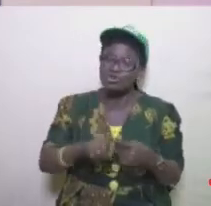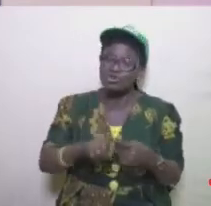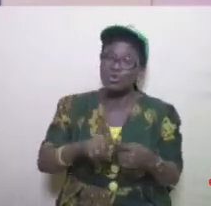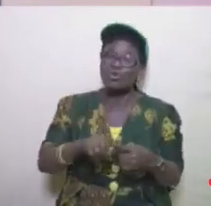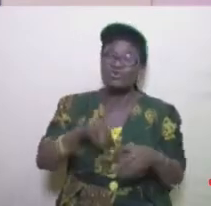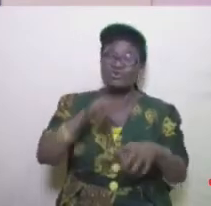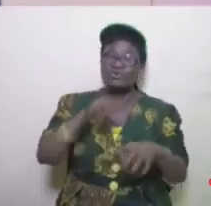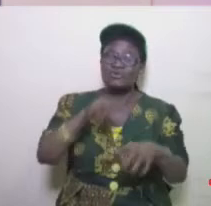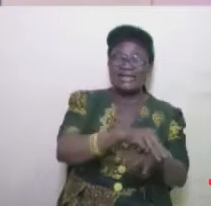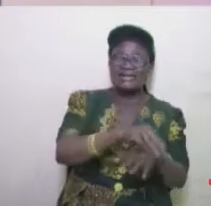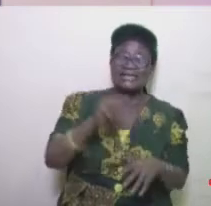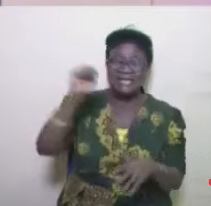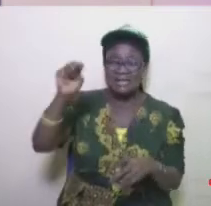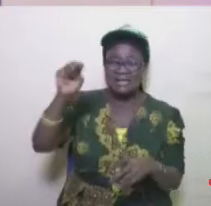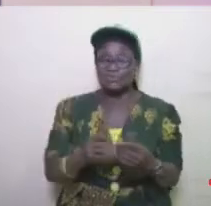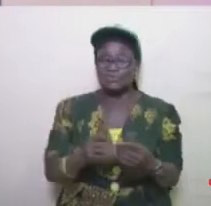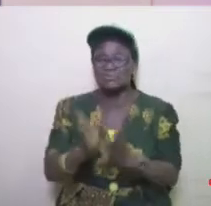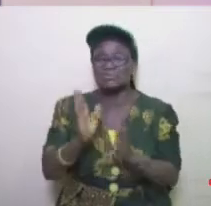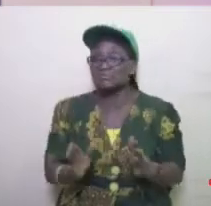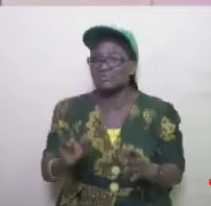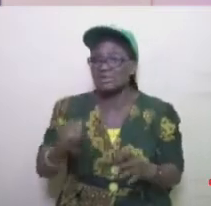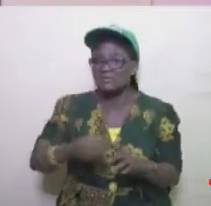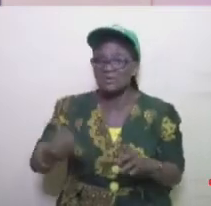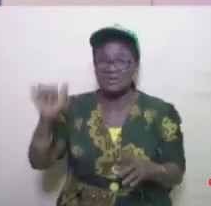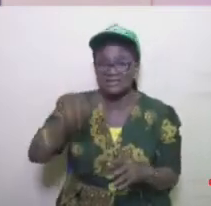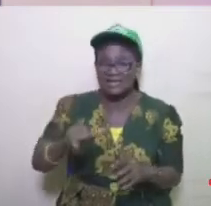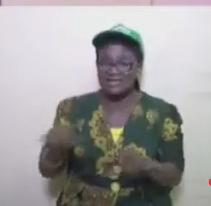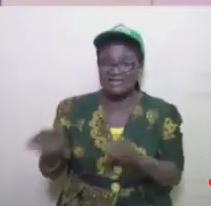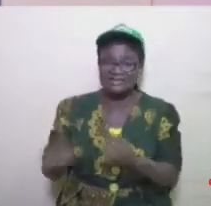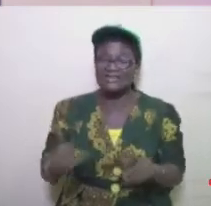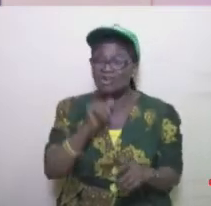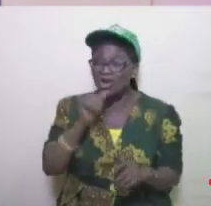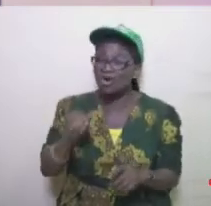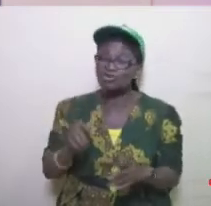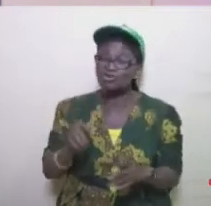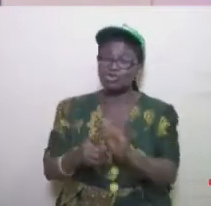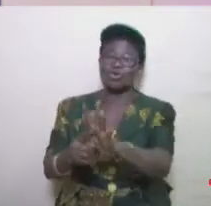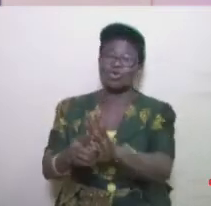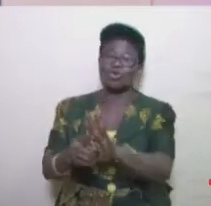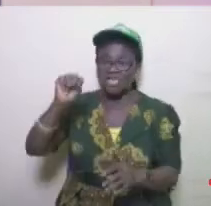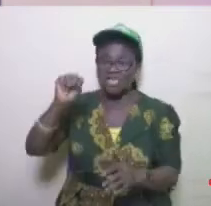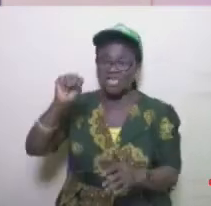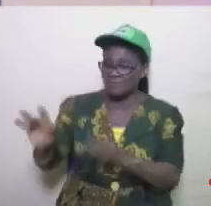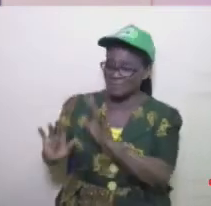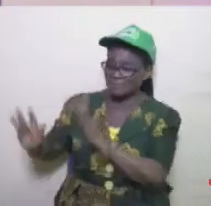did not show mercy to him. Even when they saw his anguish,